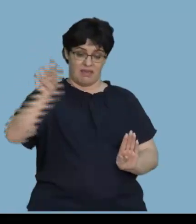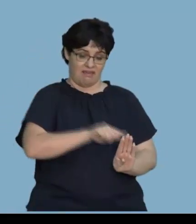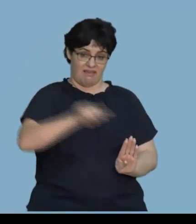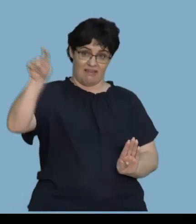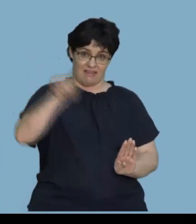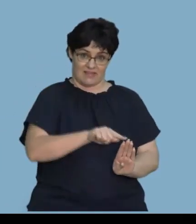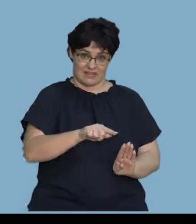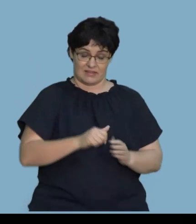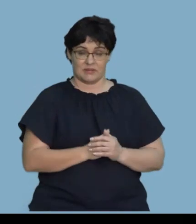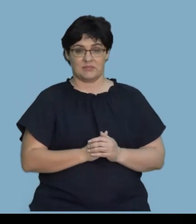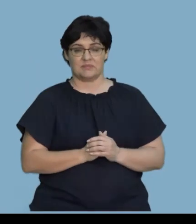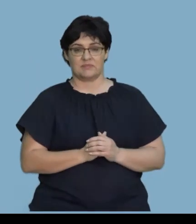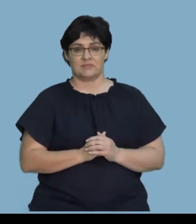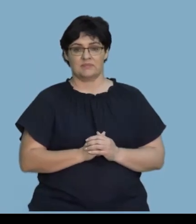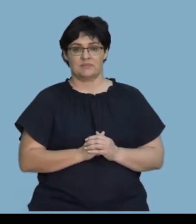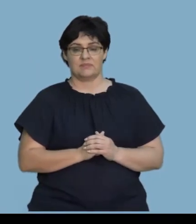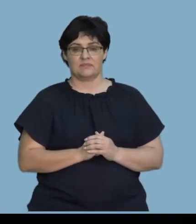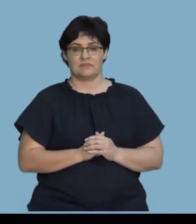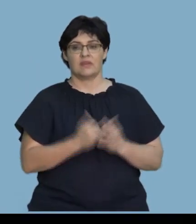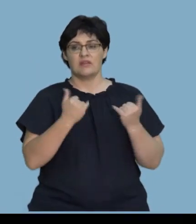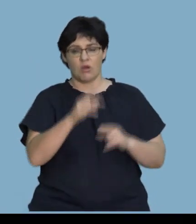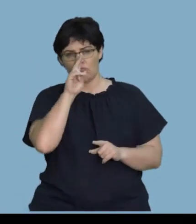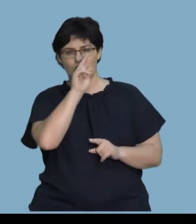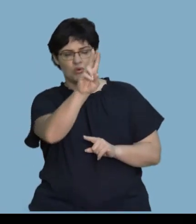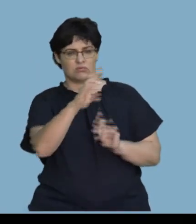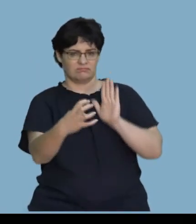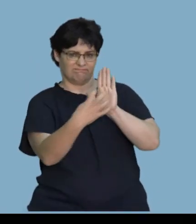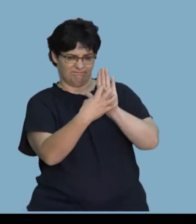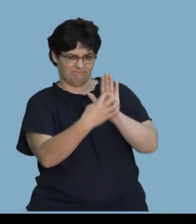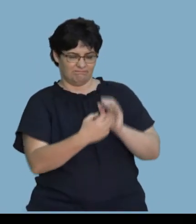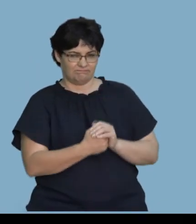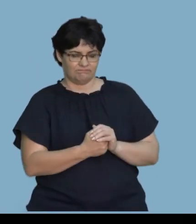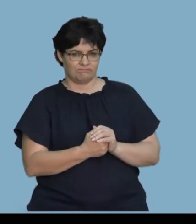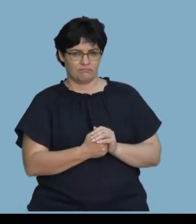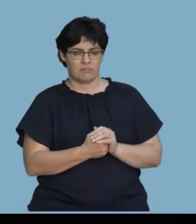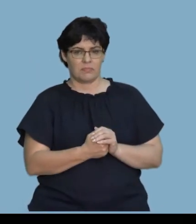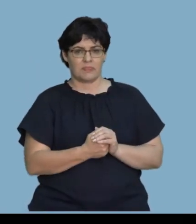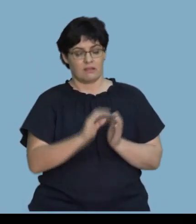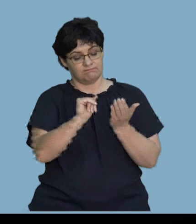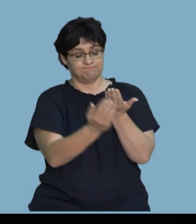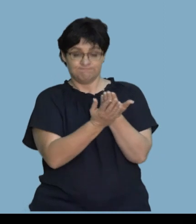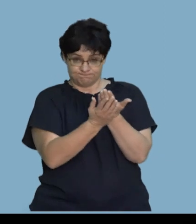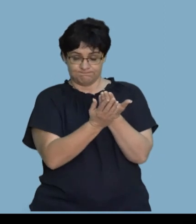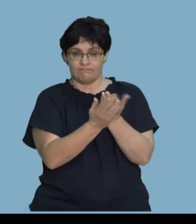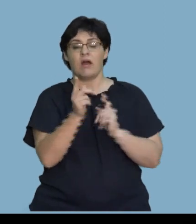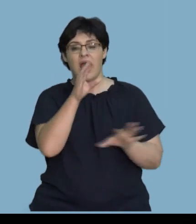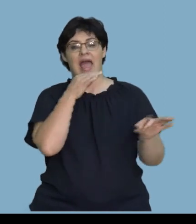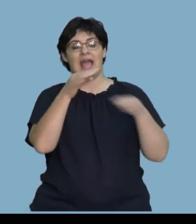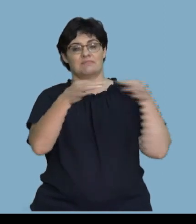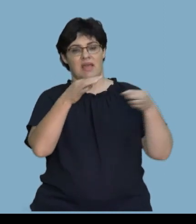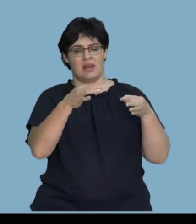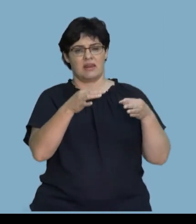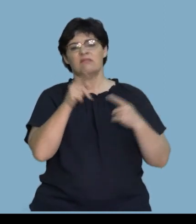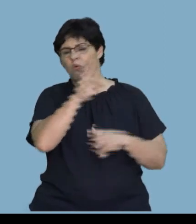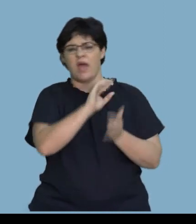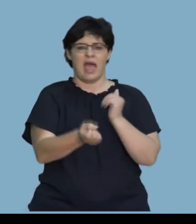now let's look at the scenario. Is this is the accompanying diagram for which explains to us what is